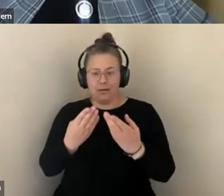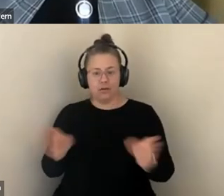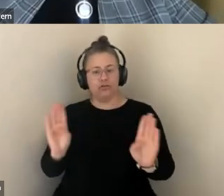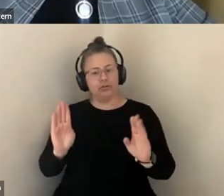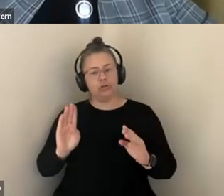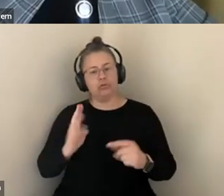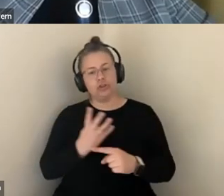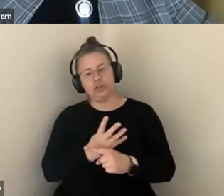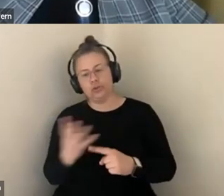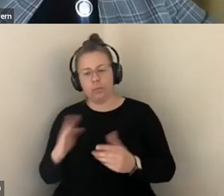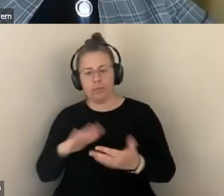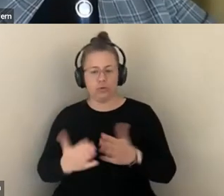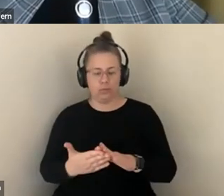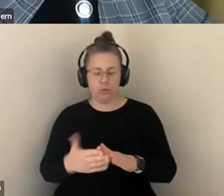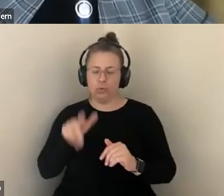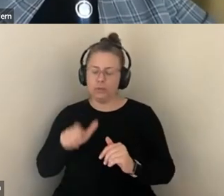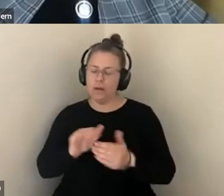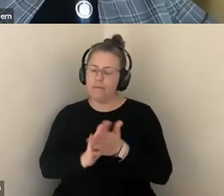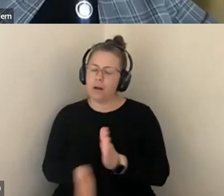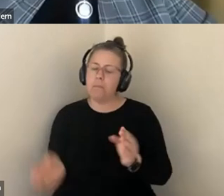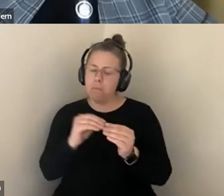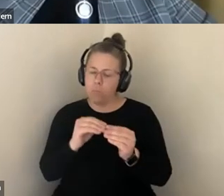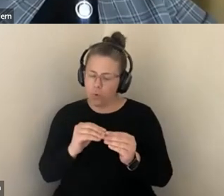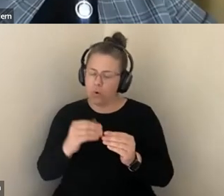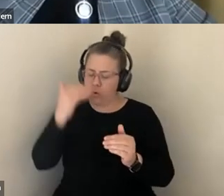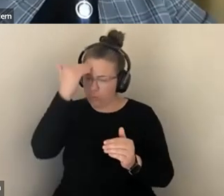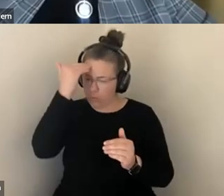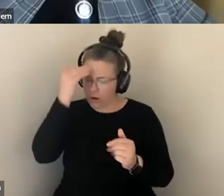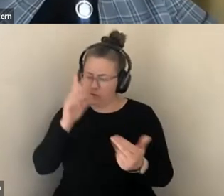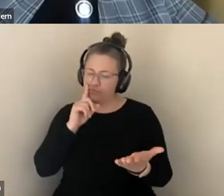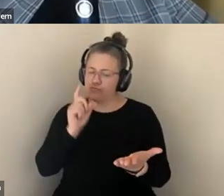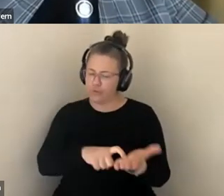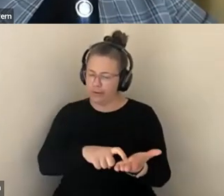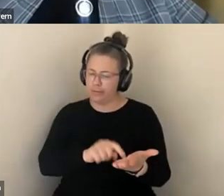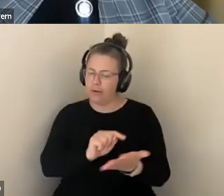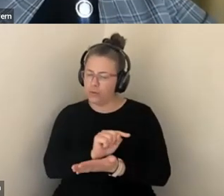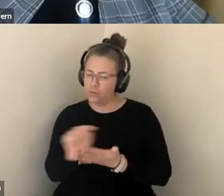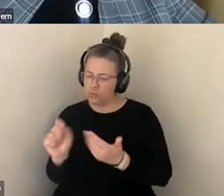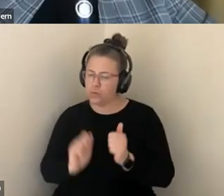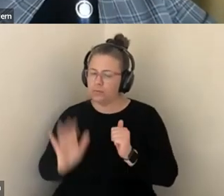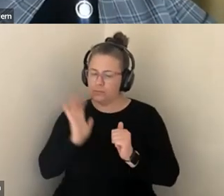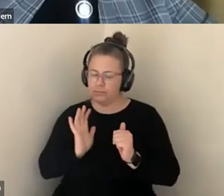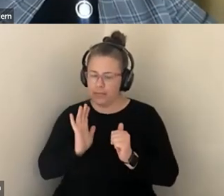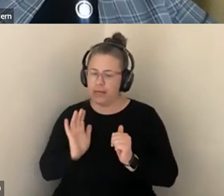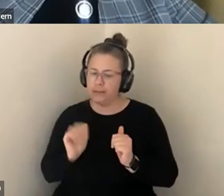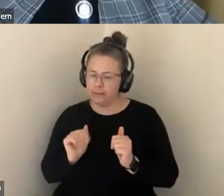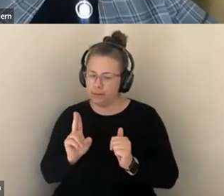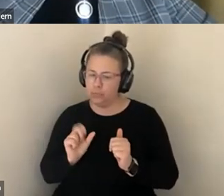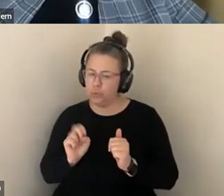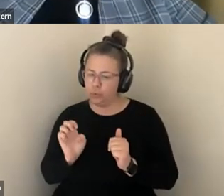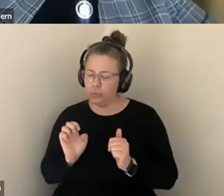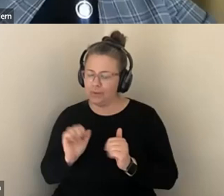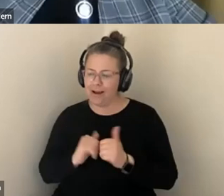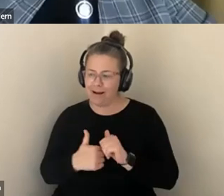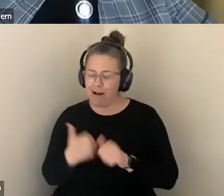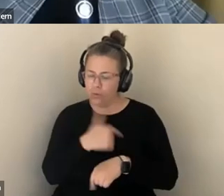of those past abuses and how that is being carried forward in some ways, inadvertently. But